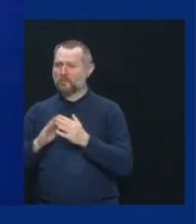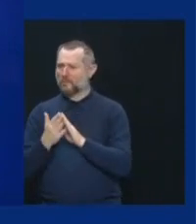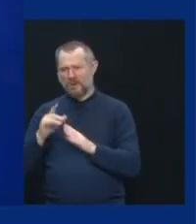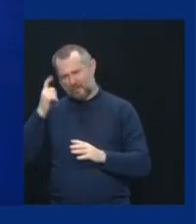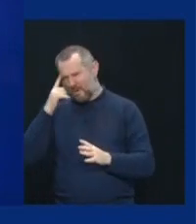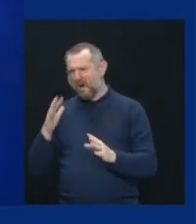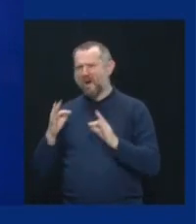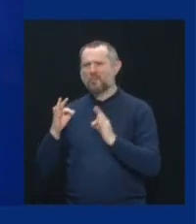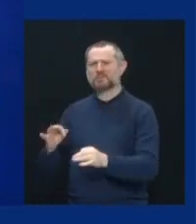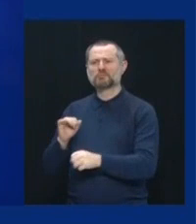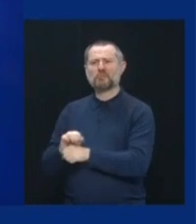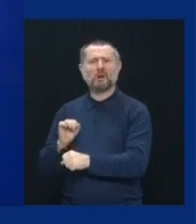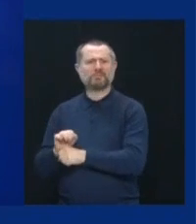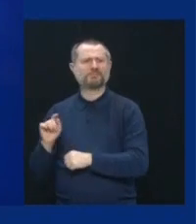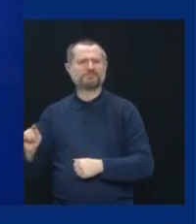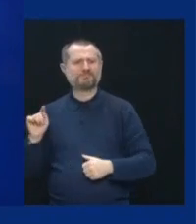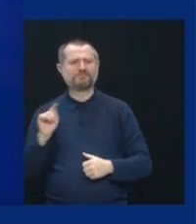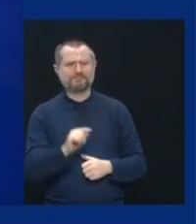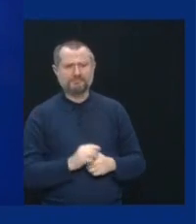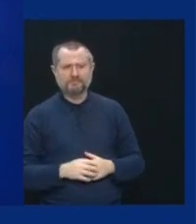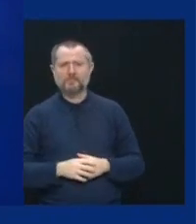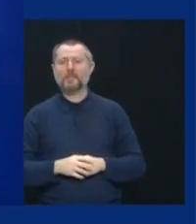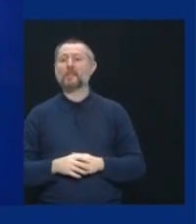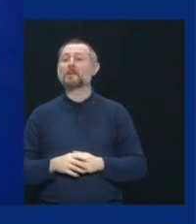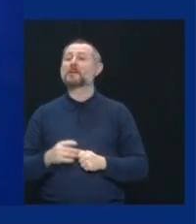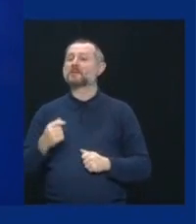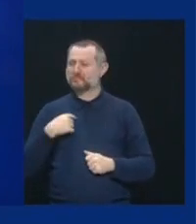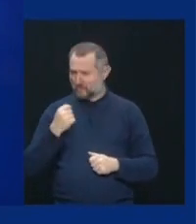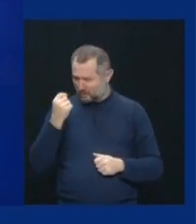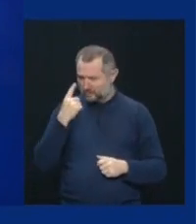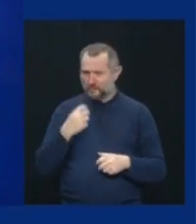again, this is a nationwide problem, but it's New York's